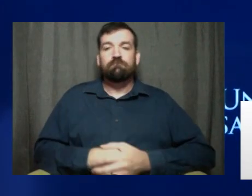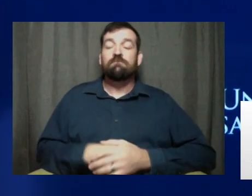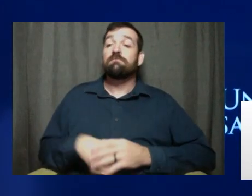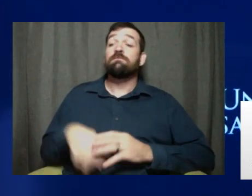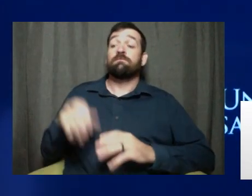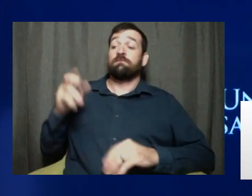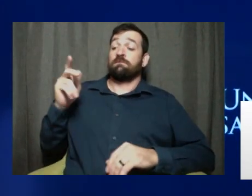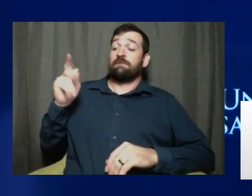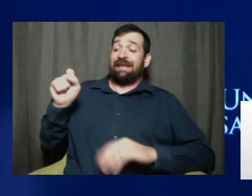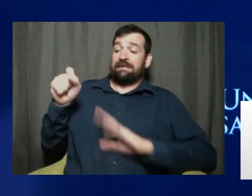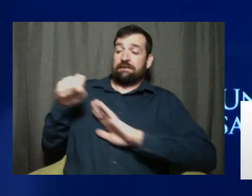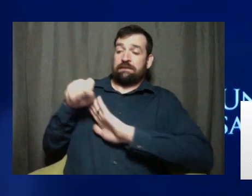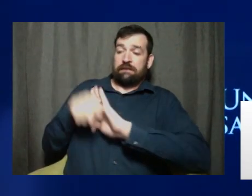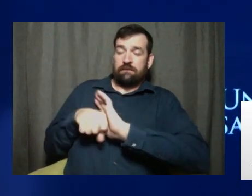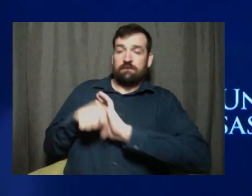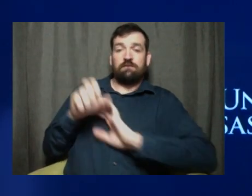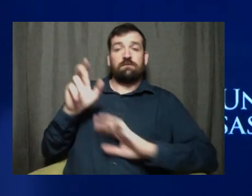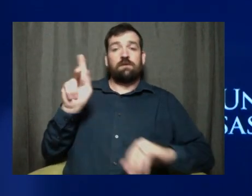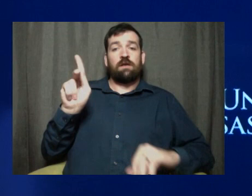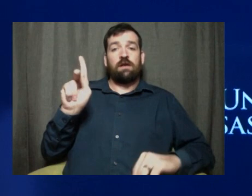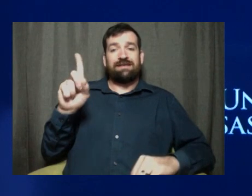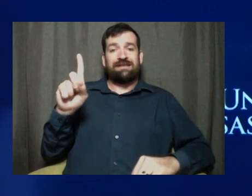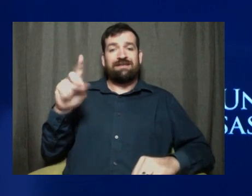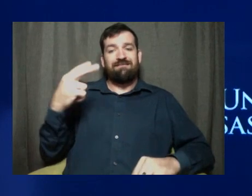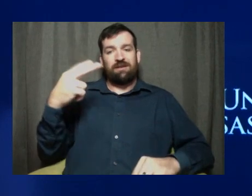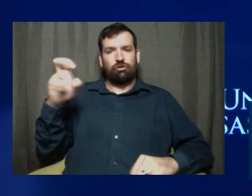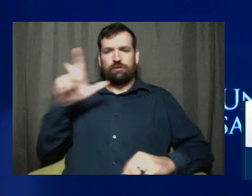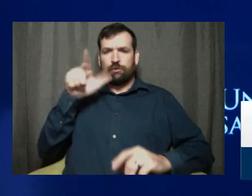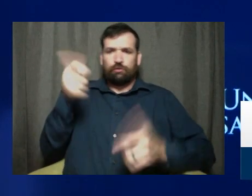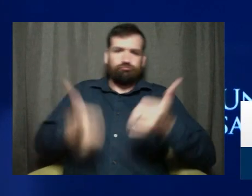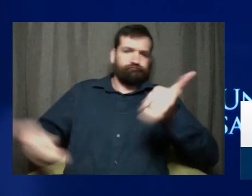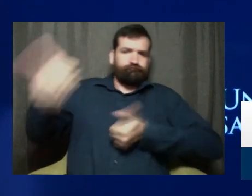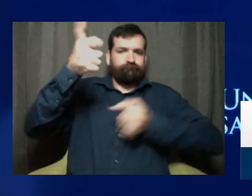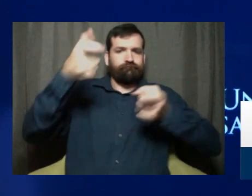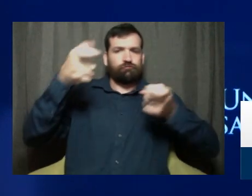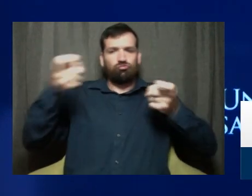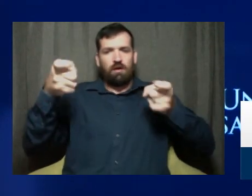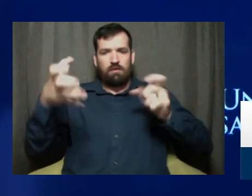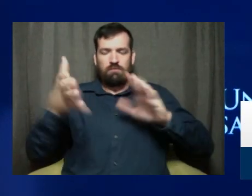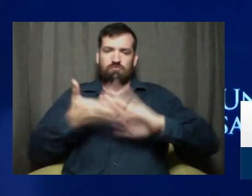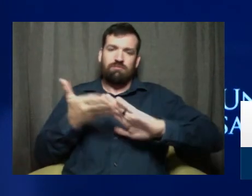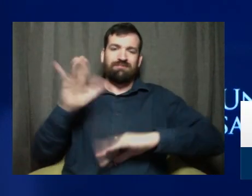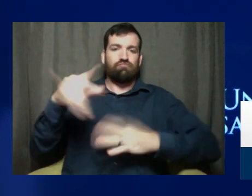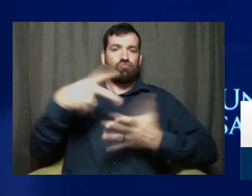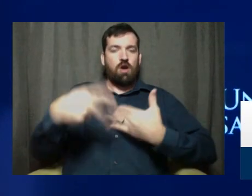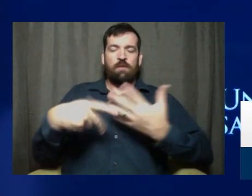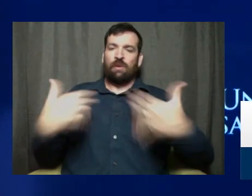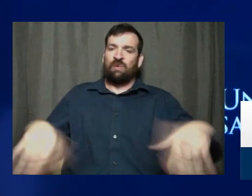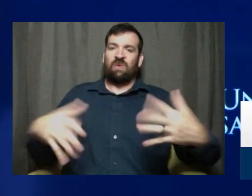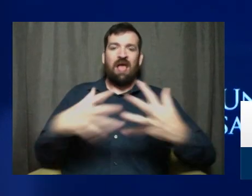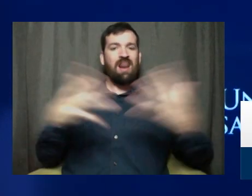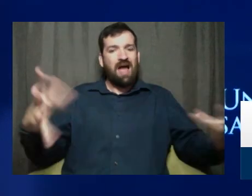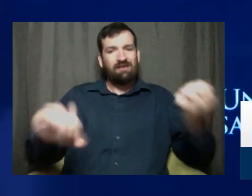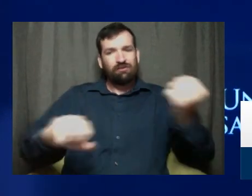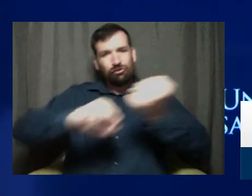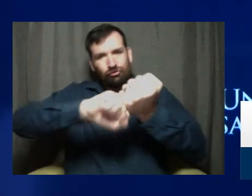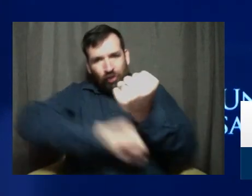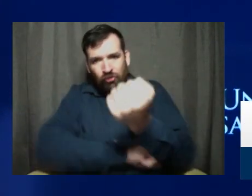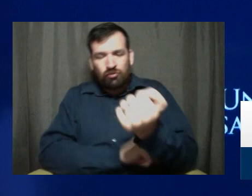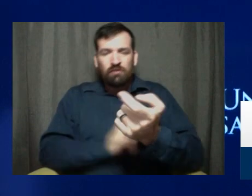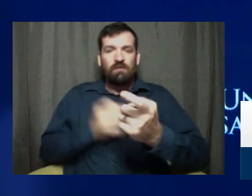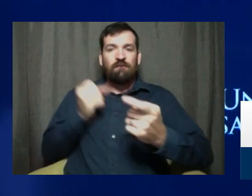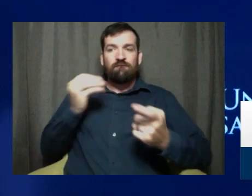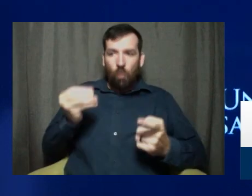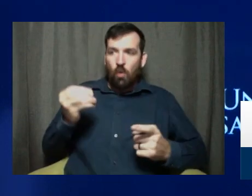the KDHE, who owns this program, has really a tremendous amount of infrastructure to basically make sure no baby falls